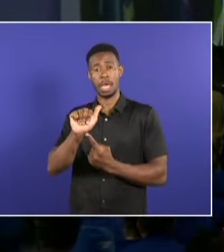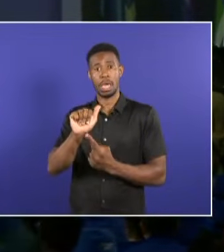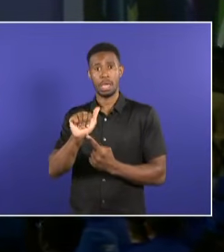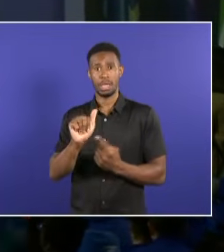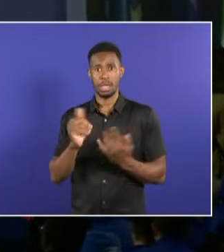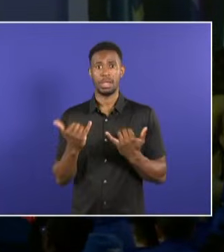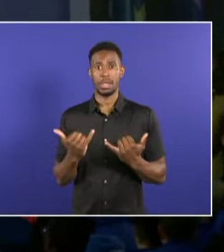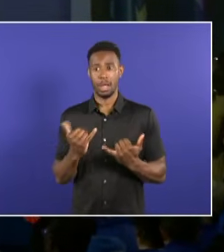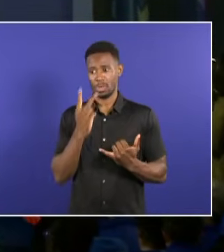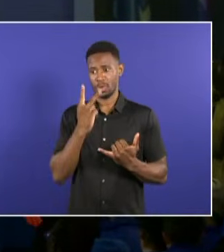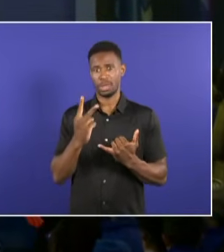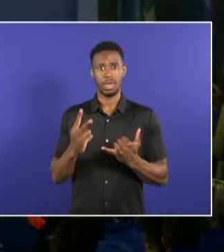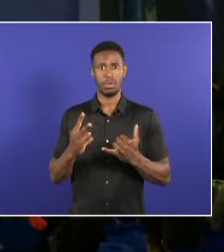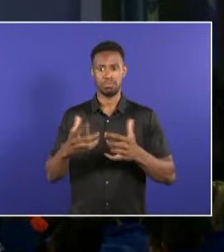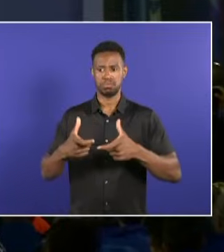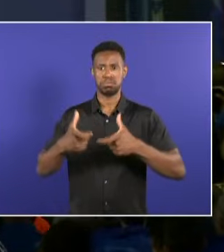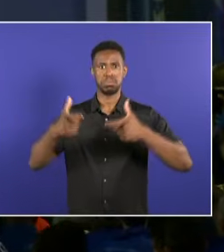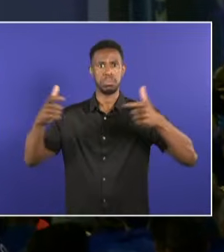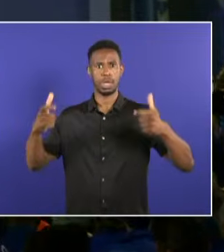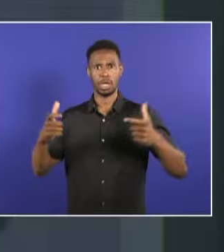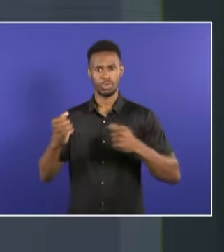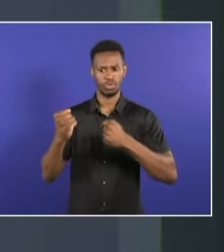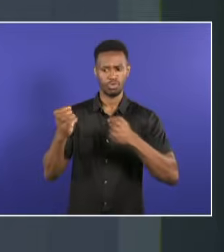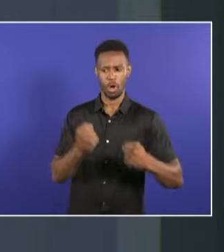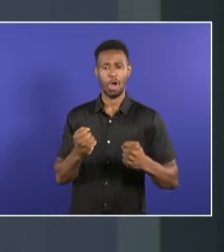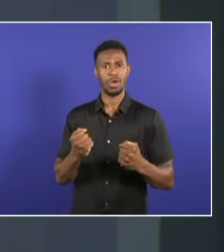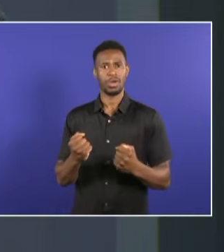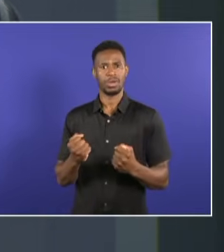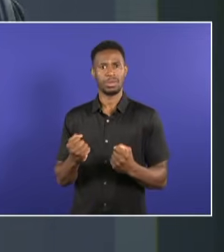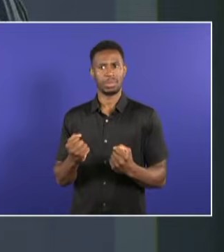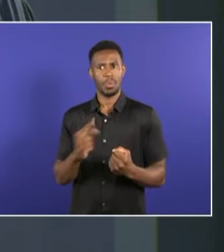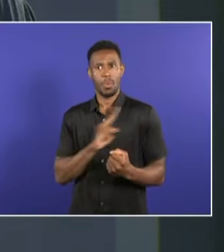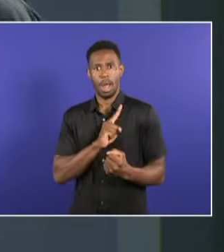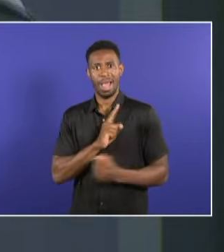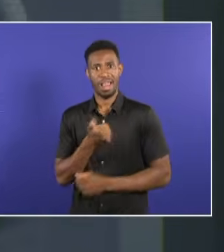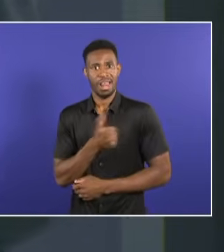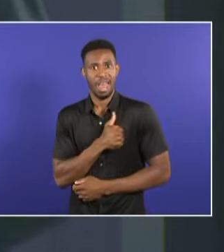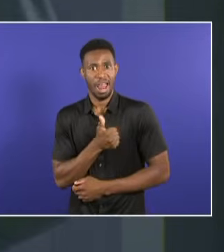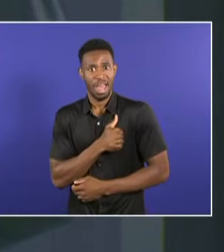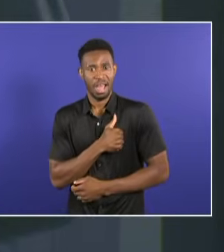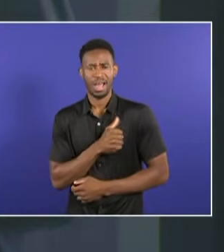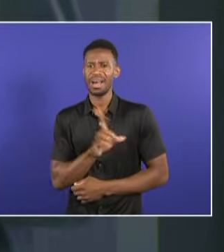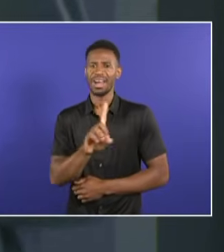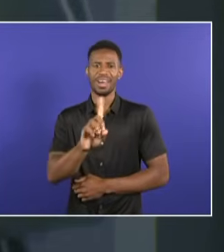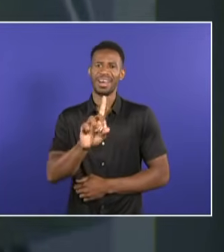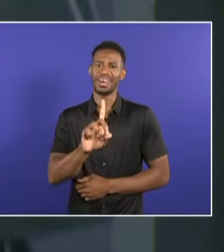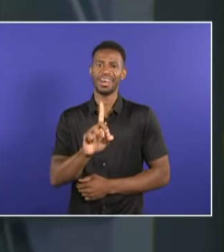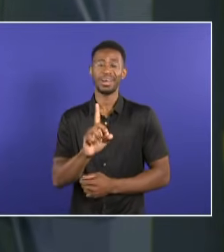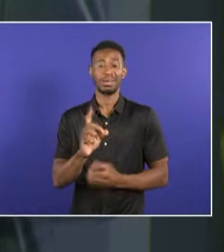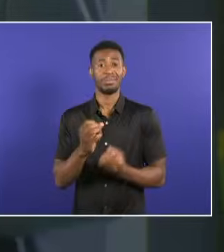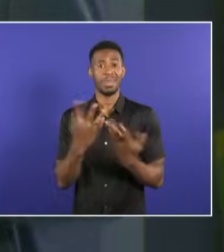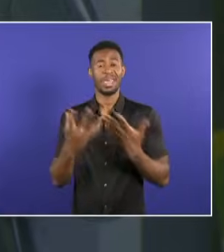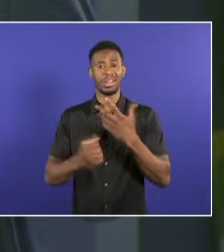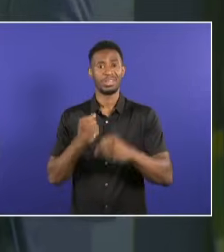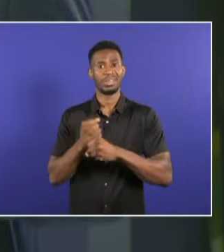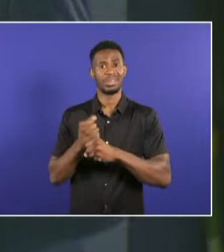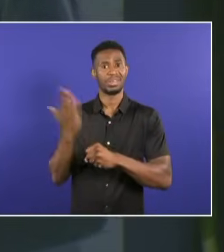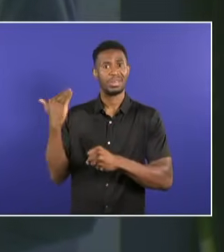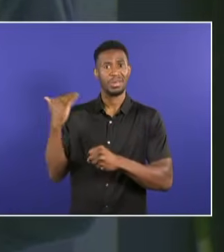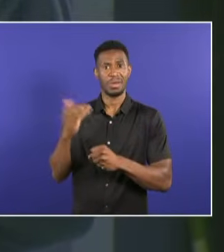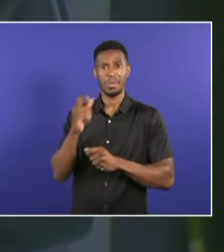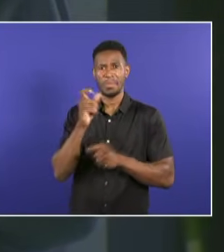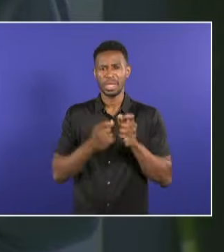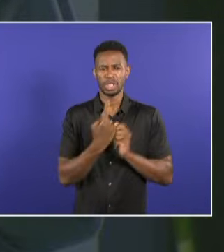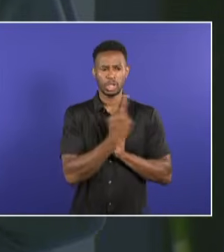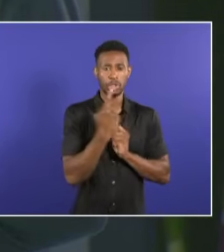party it is today by accident. It was built over many years by leaders who each strengthened